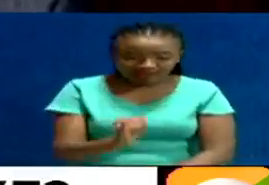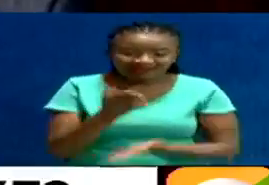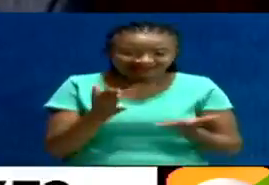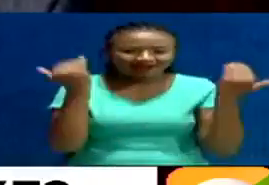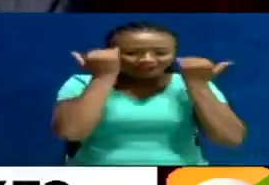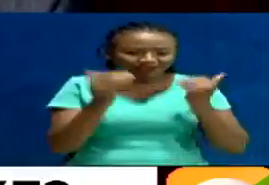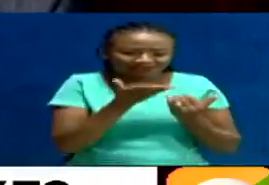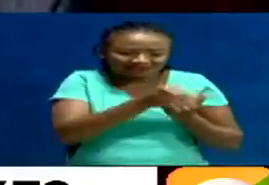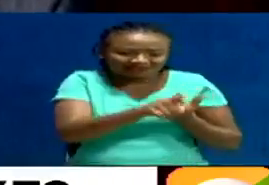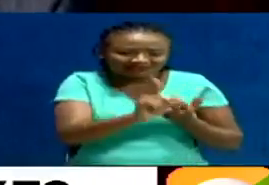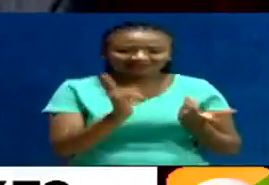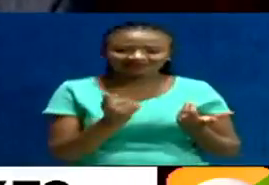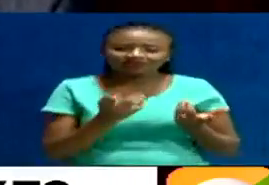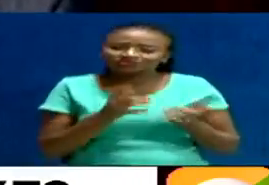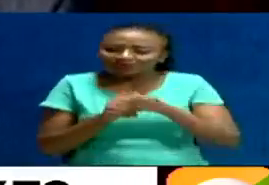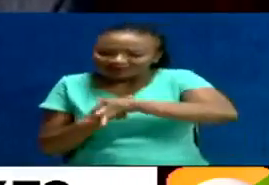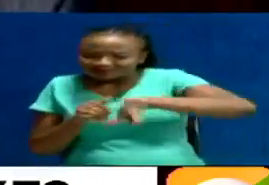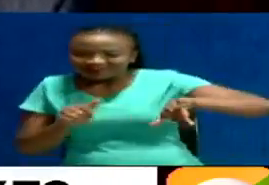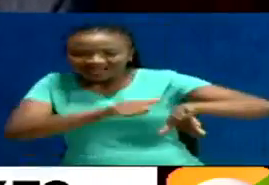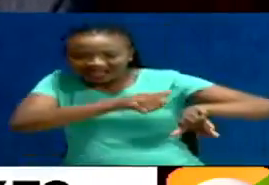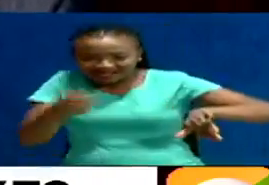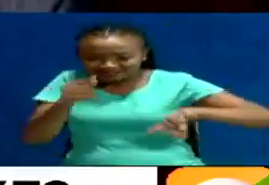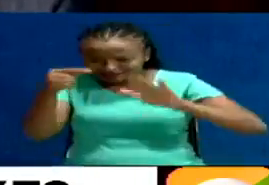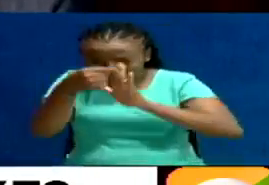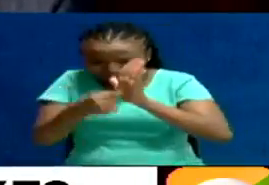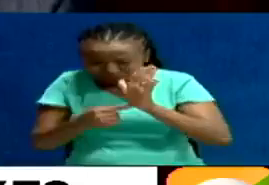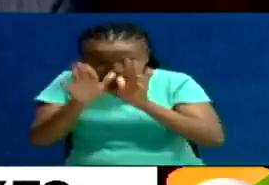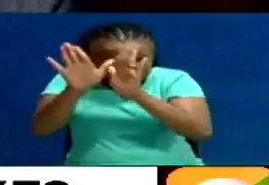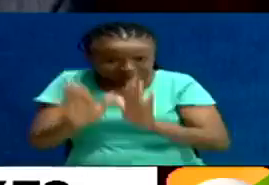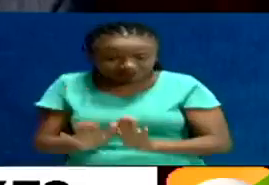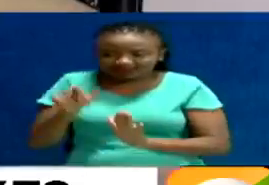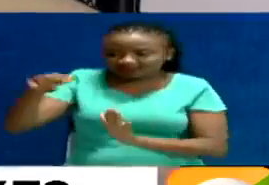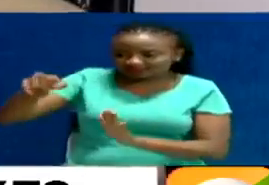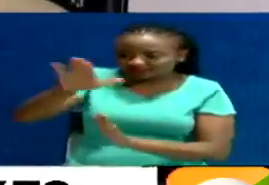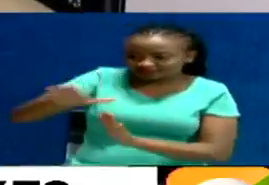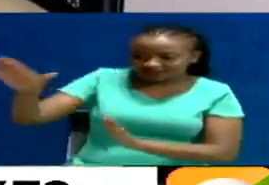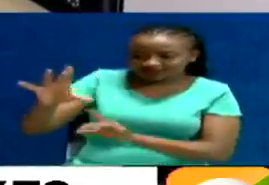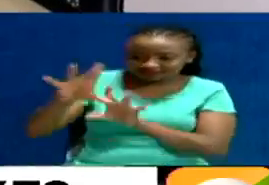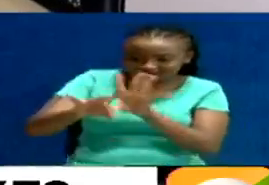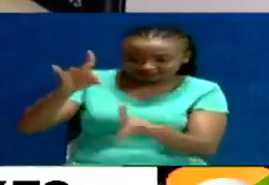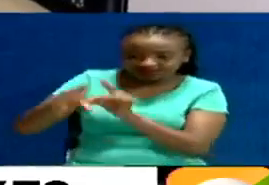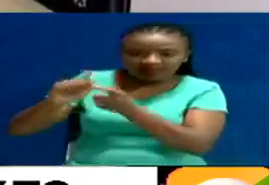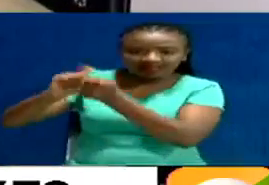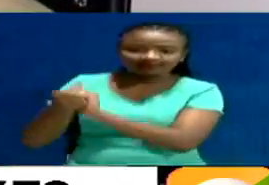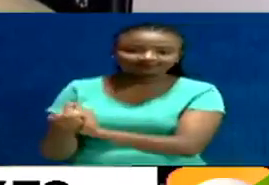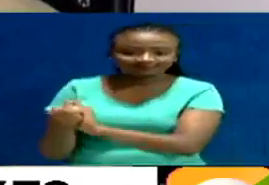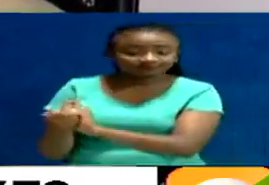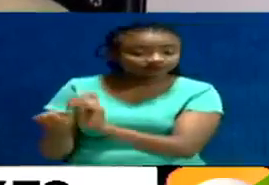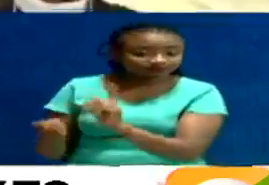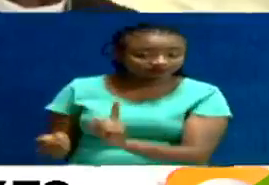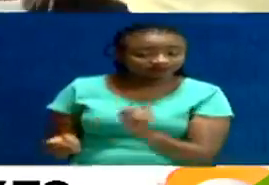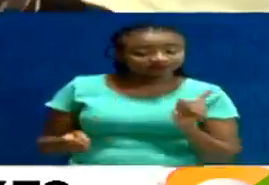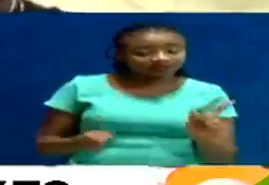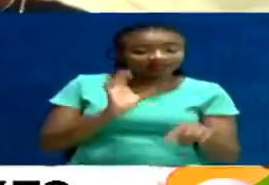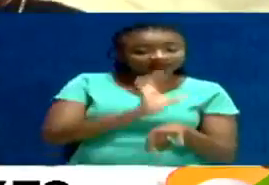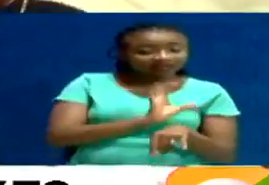in court, other urgent legislative matters should be prioritized by Parliament. The Anglican Church's move comes against the